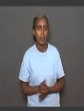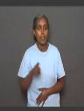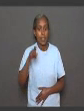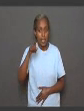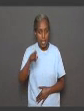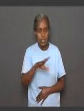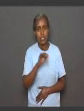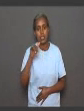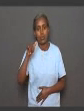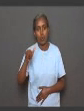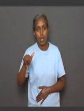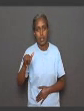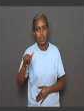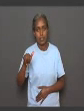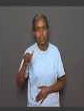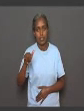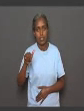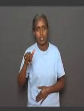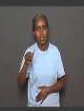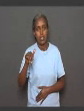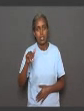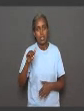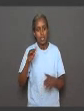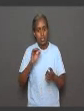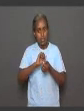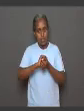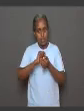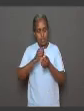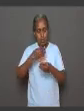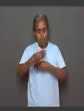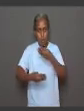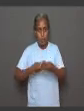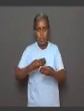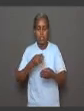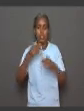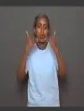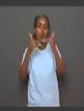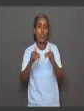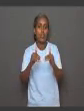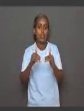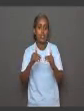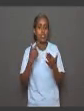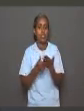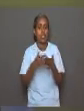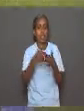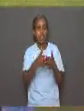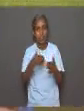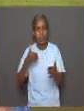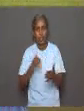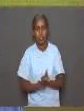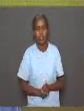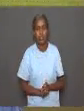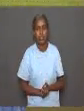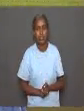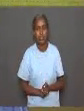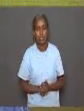X and y have swapped the quantities that they are subtracting.